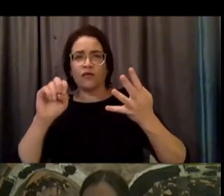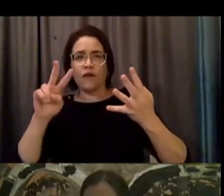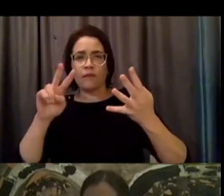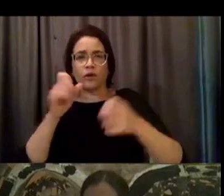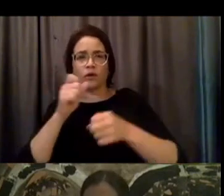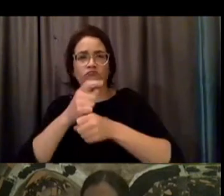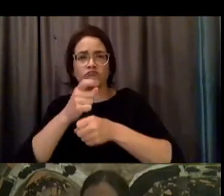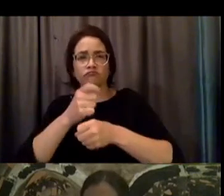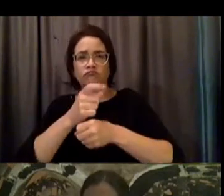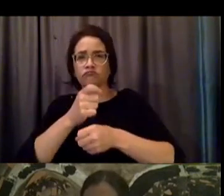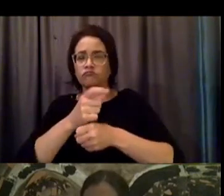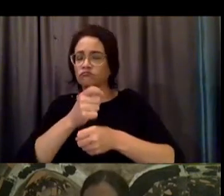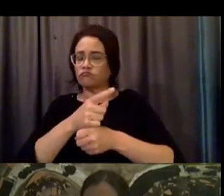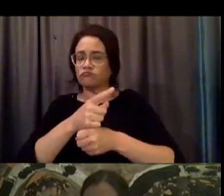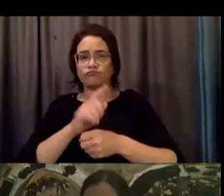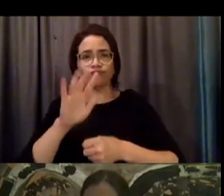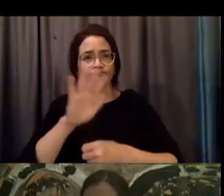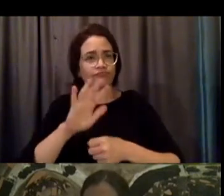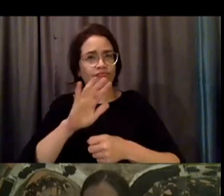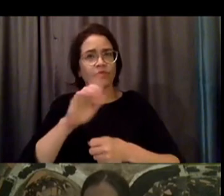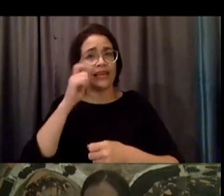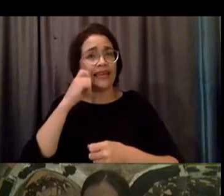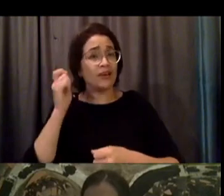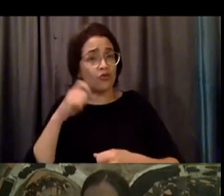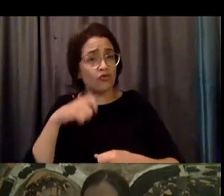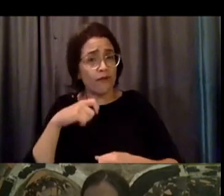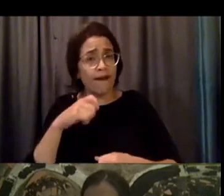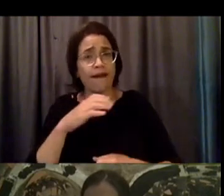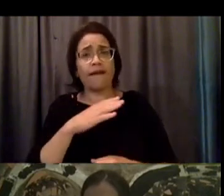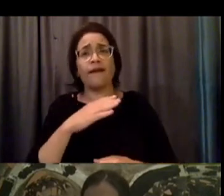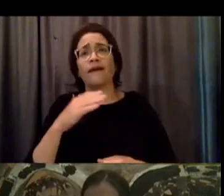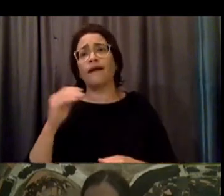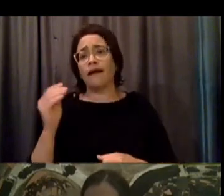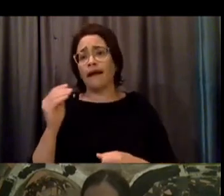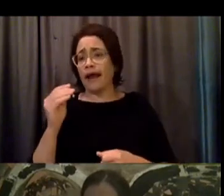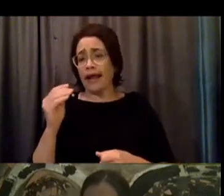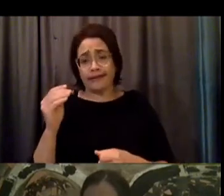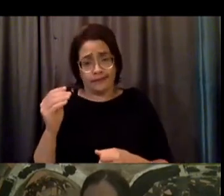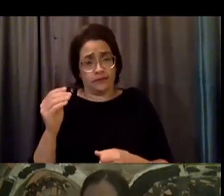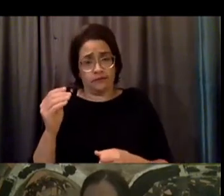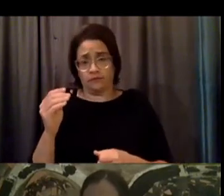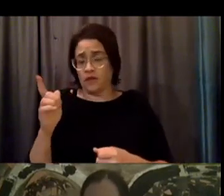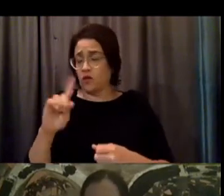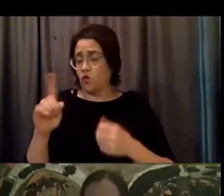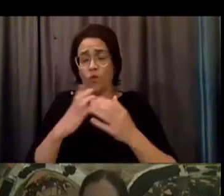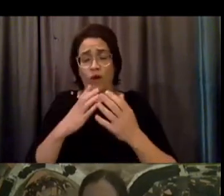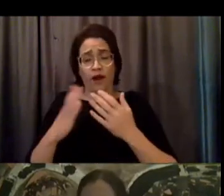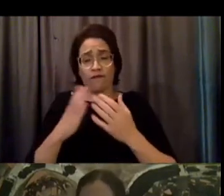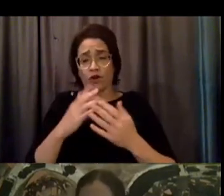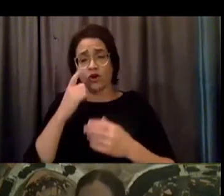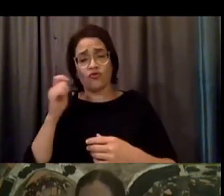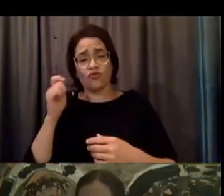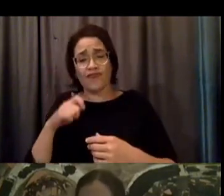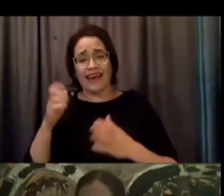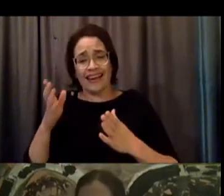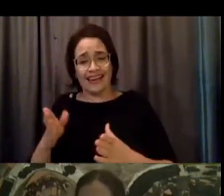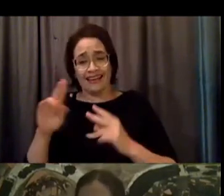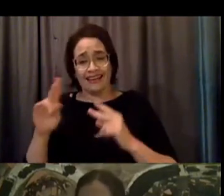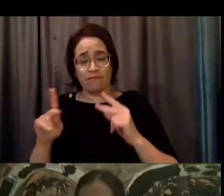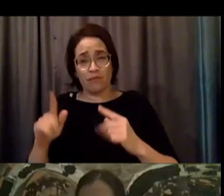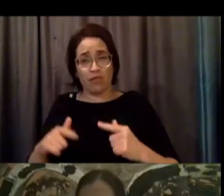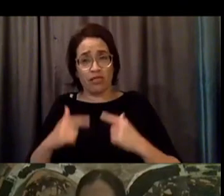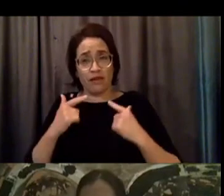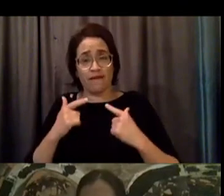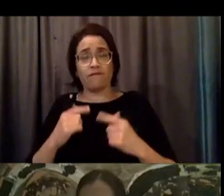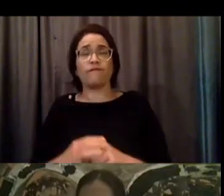and in all the cities where Ukrainian diaspora lives here as well. Uh, that event that I